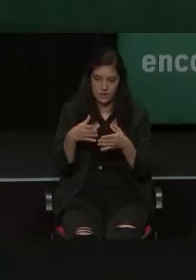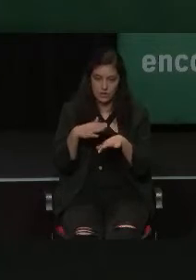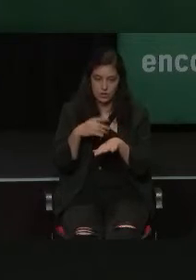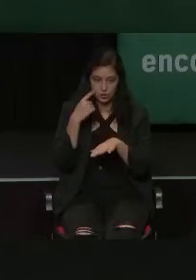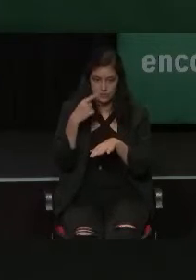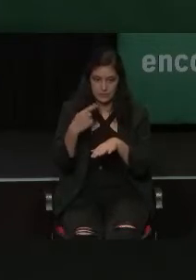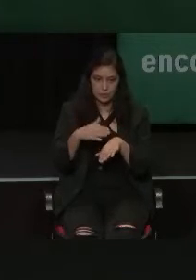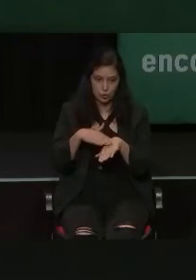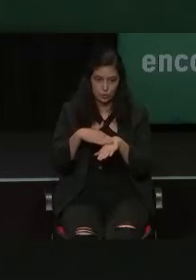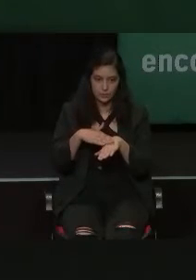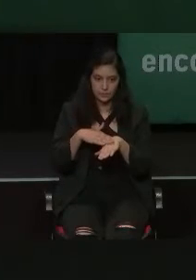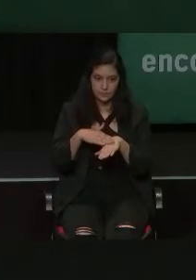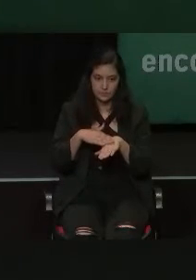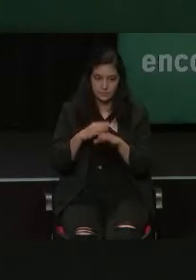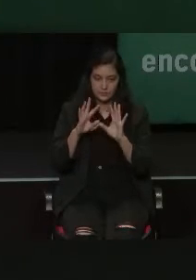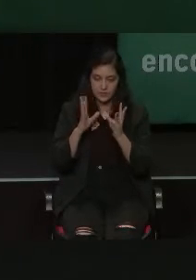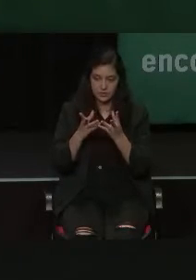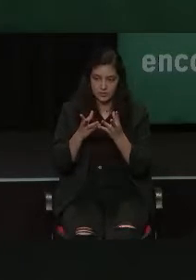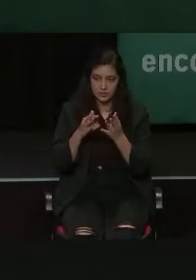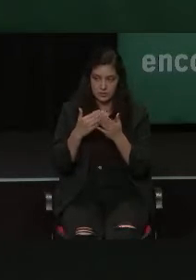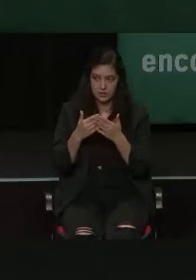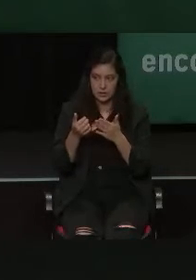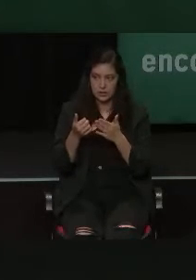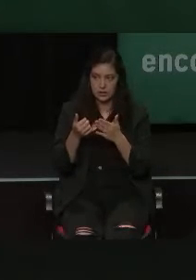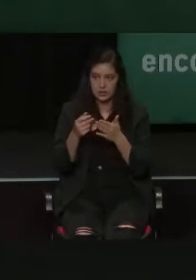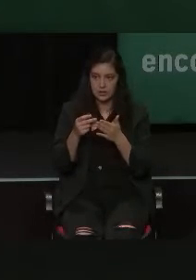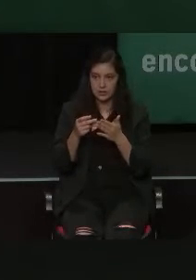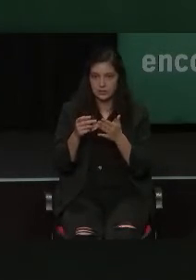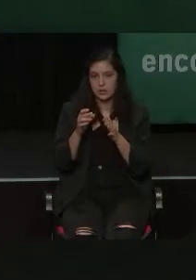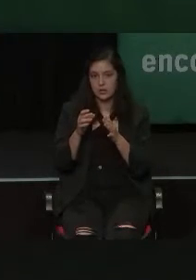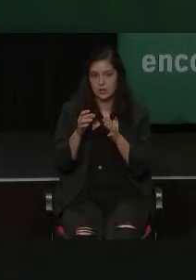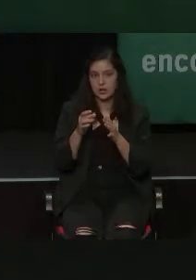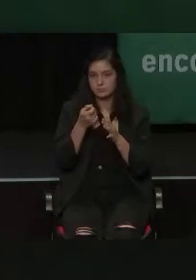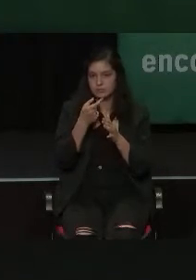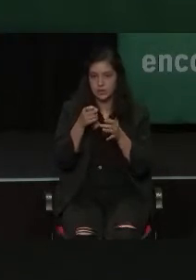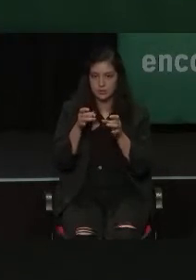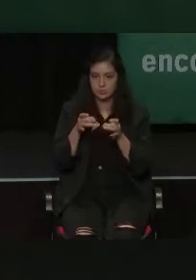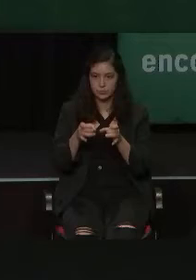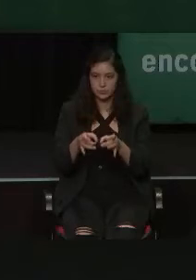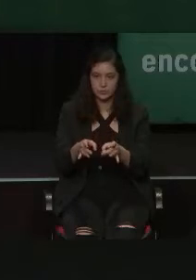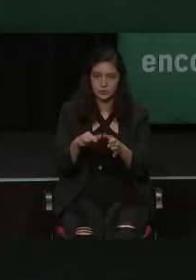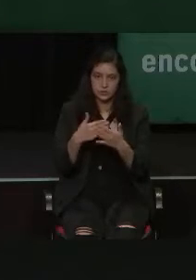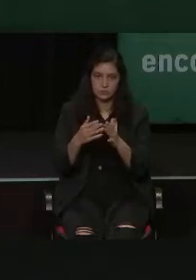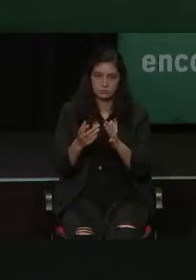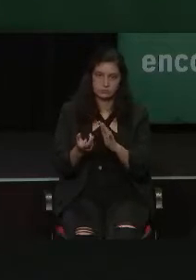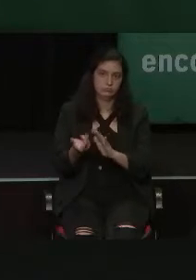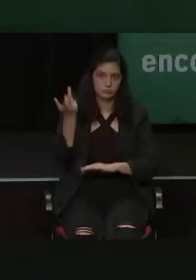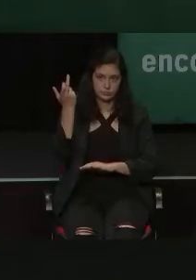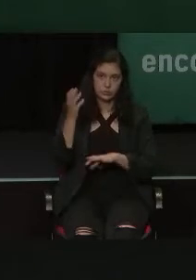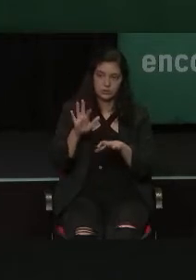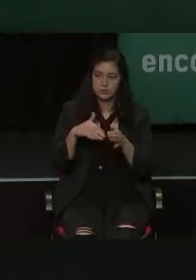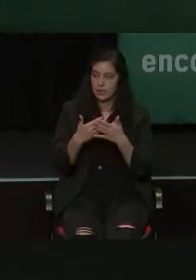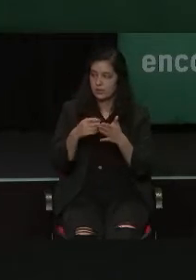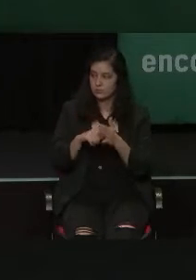because the overuse of antibiotics increase, which impose